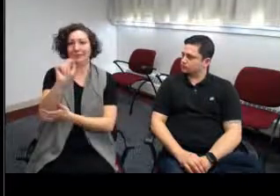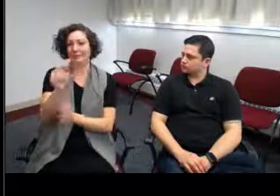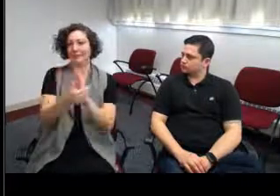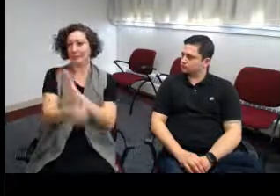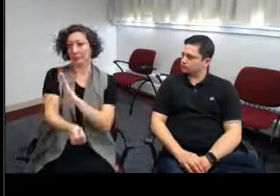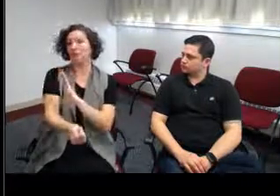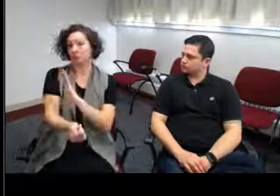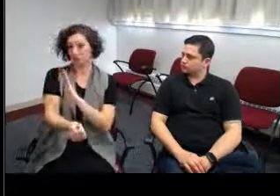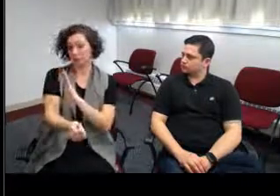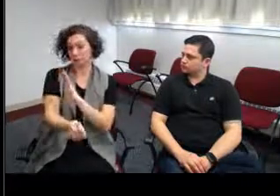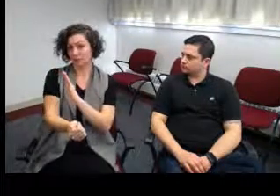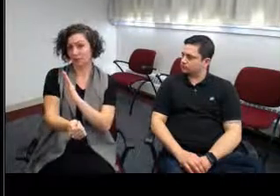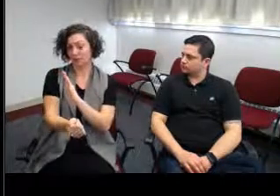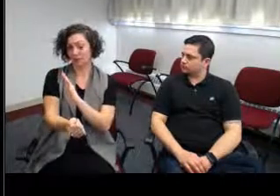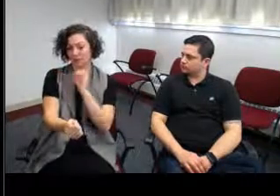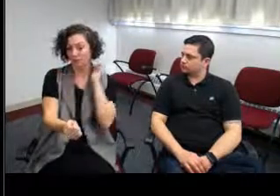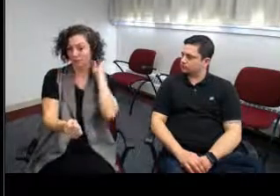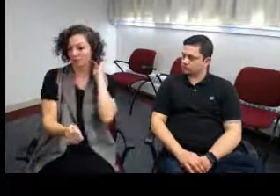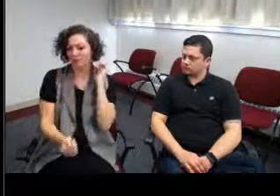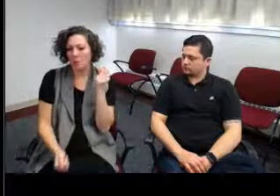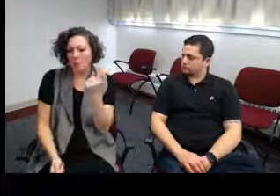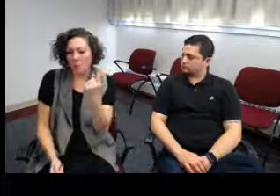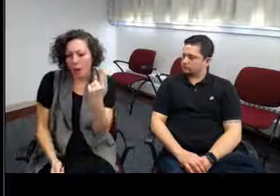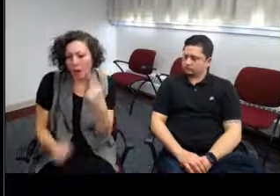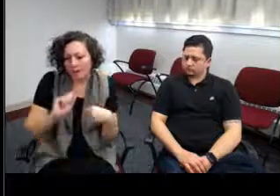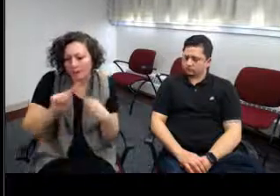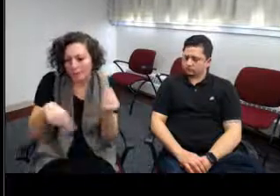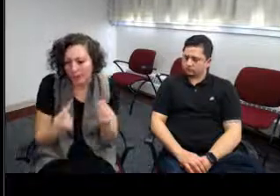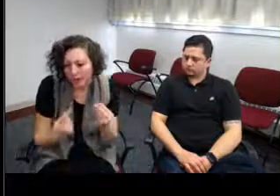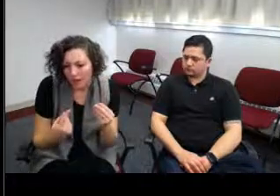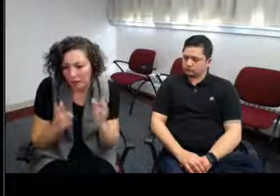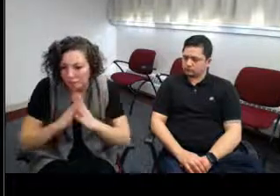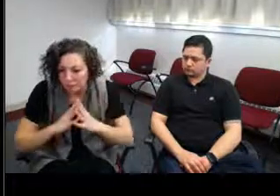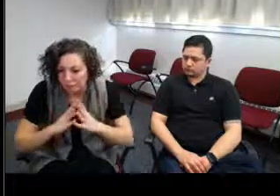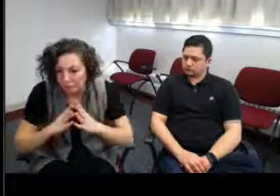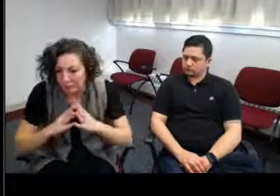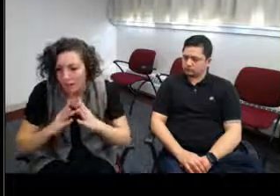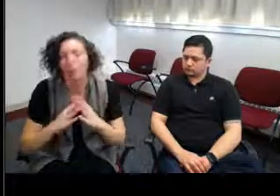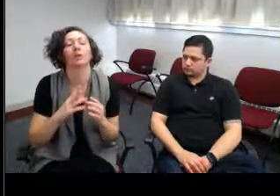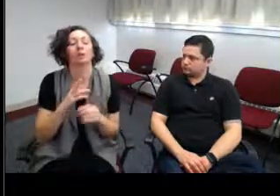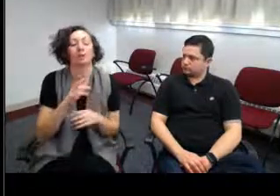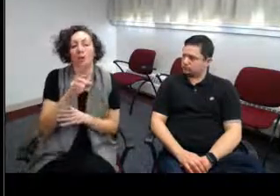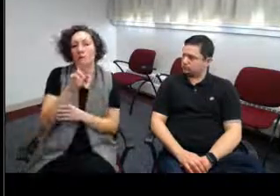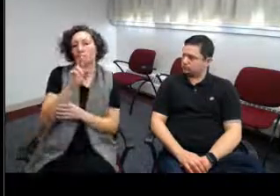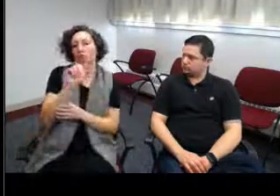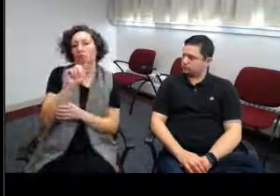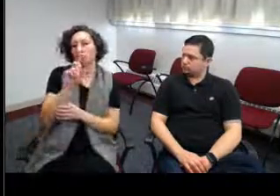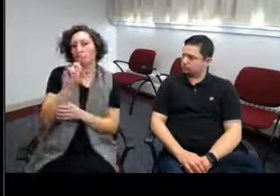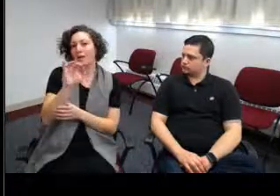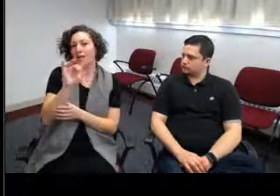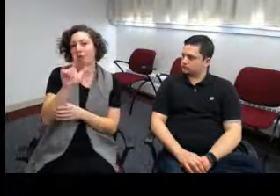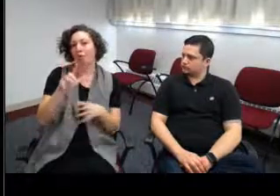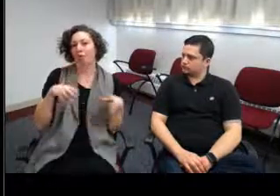So those are two applications of DBT, DBT skills in particular.